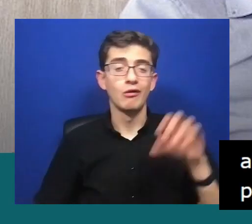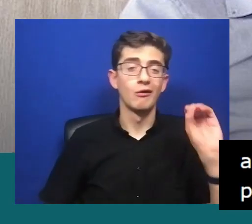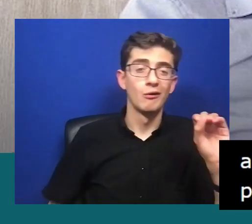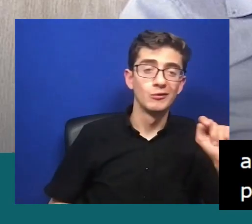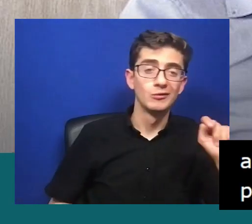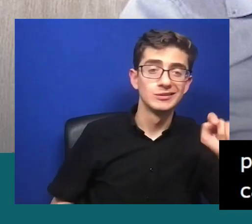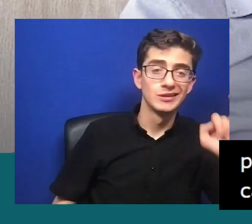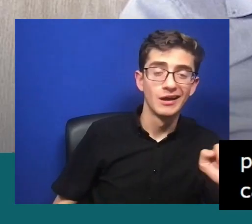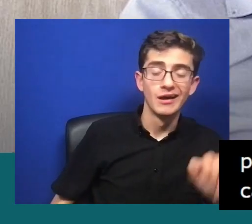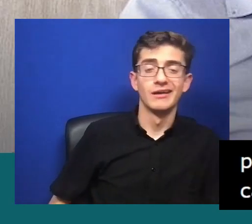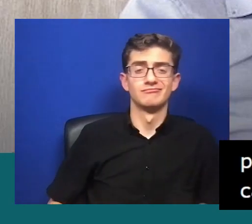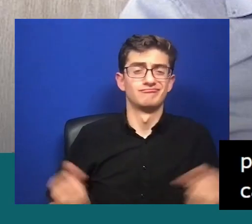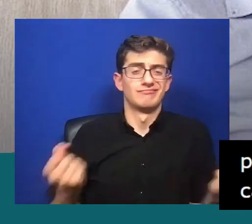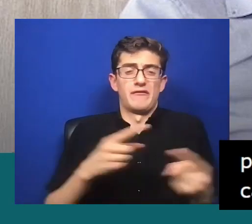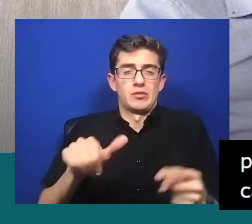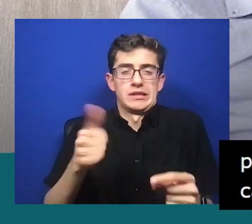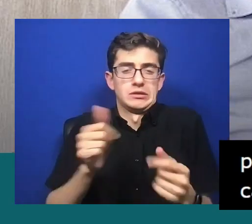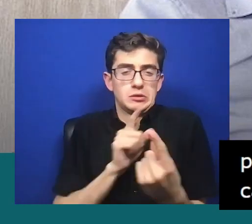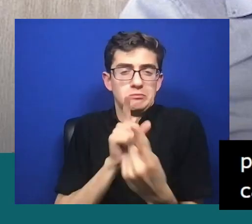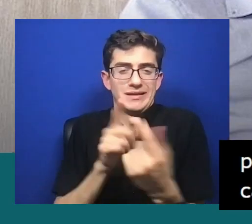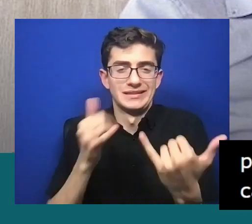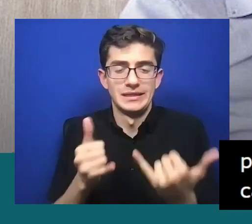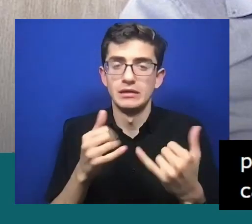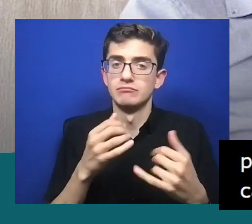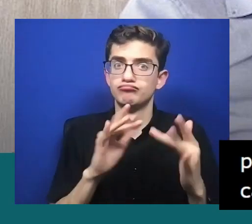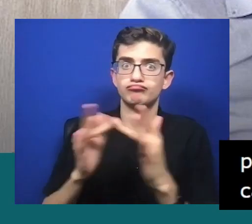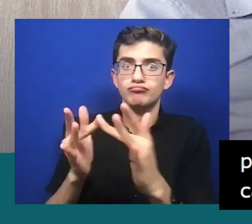else. Make some good relationships here now,